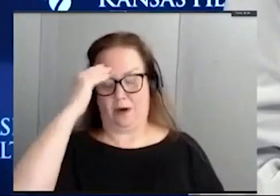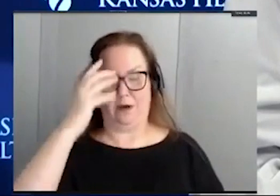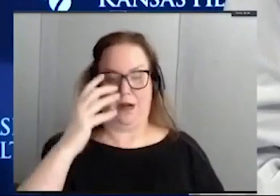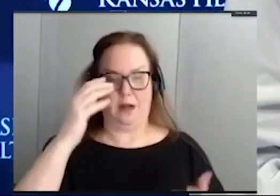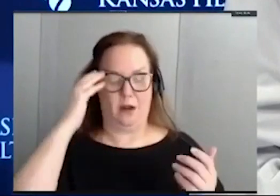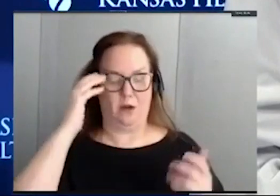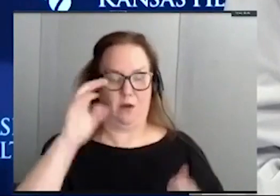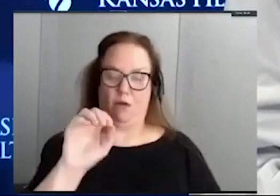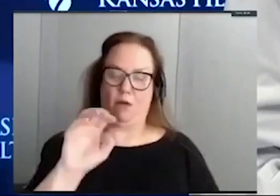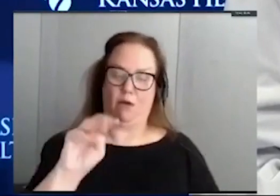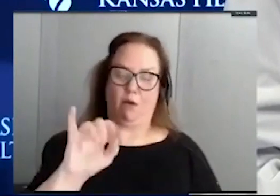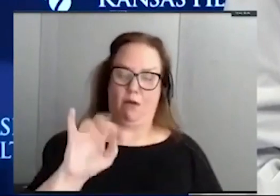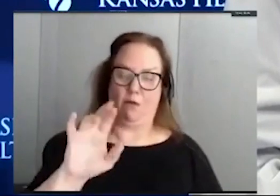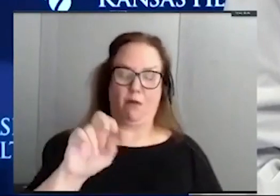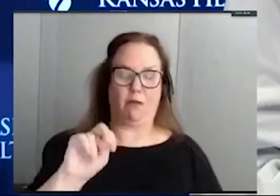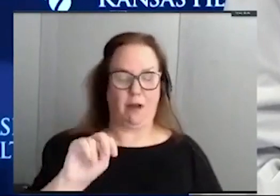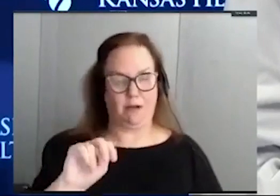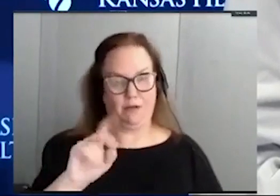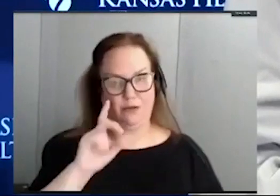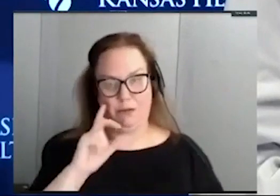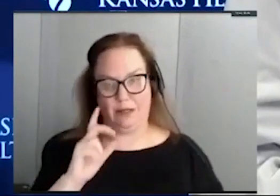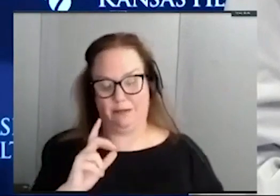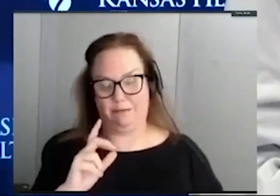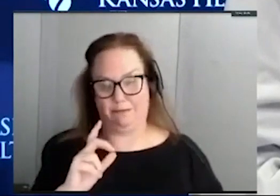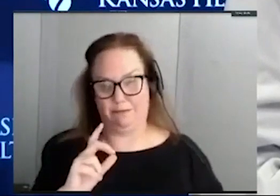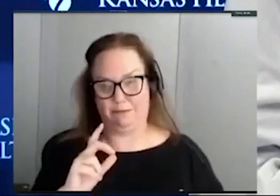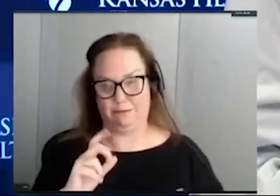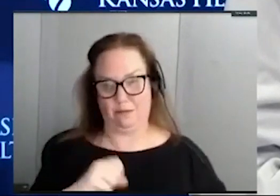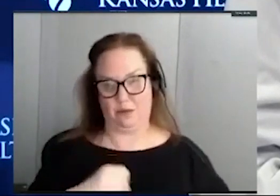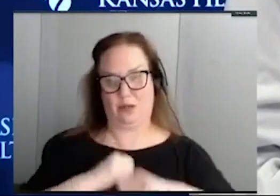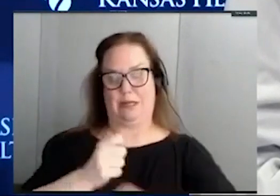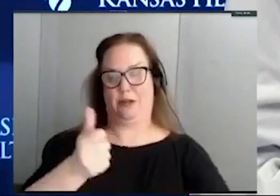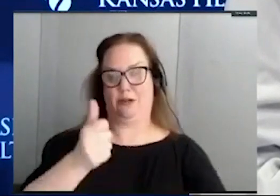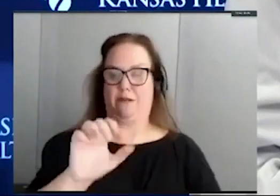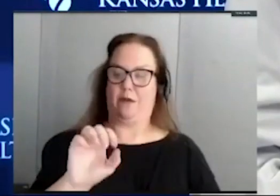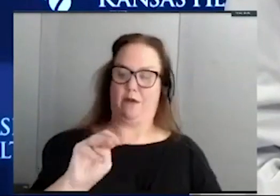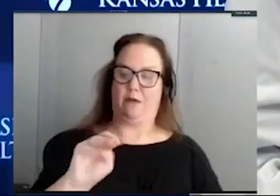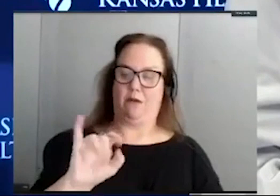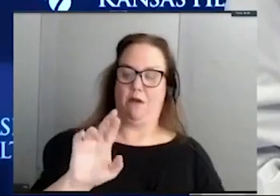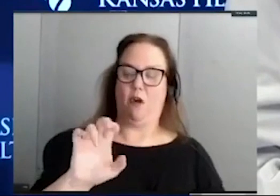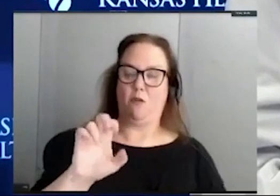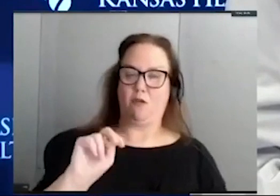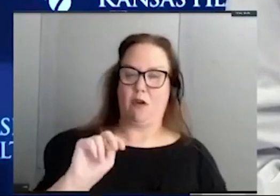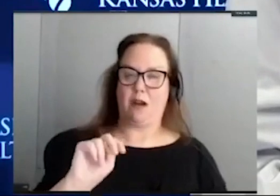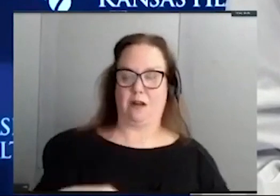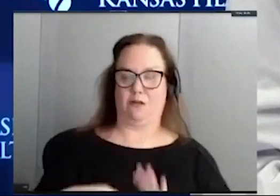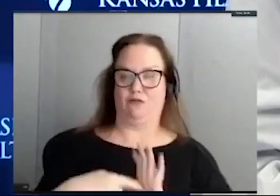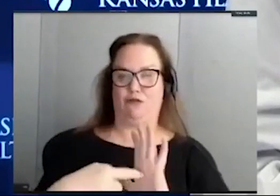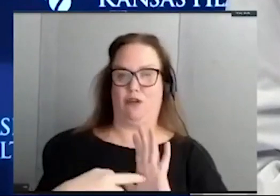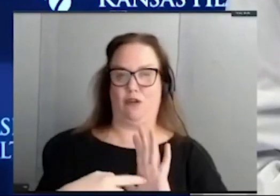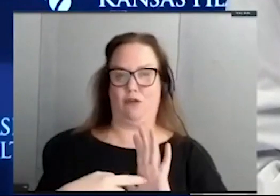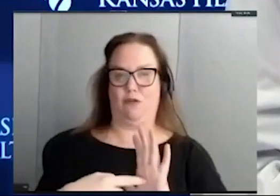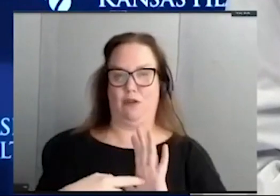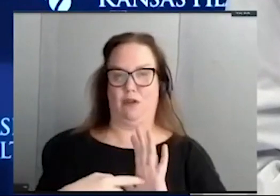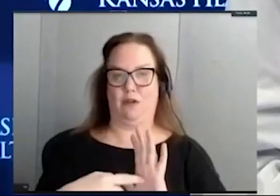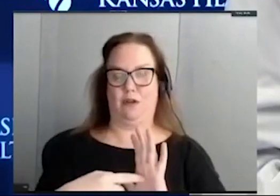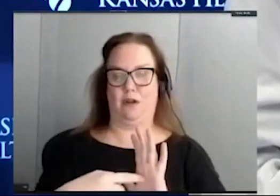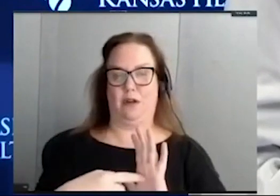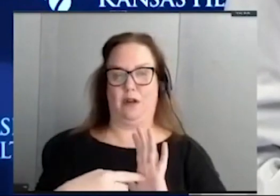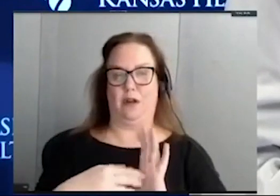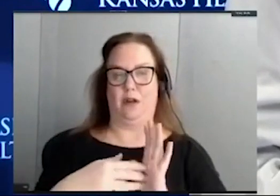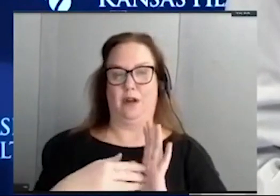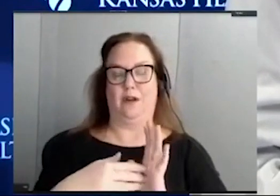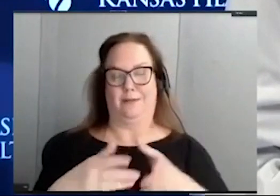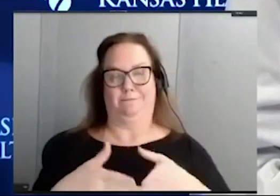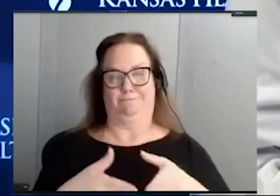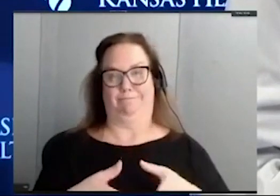Omicron. The other thing that you have to recognize is that Omicron has demonstrated an incredible vulnerability to us.